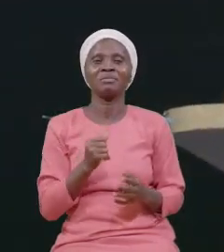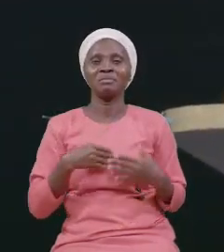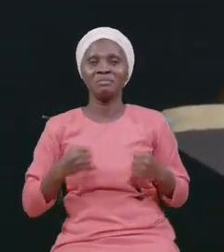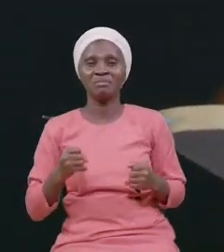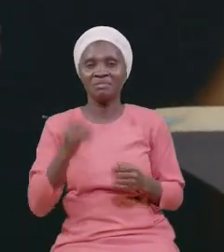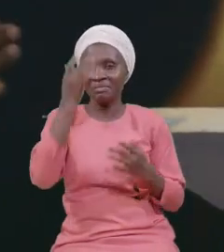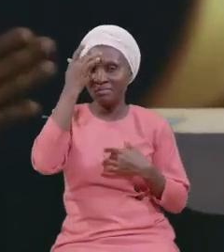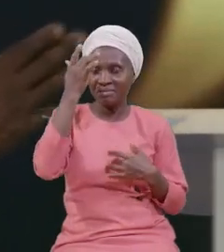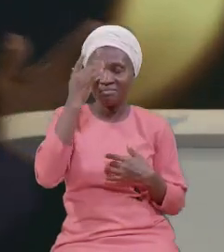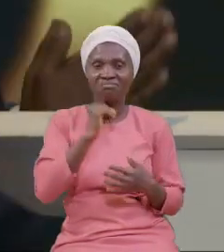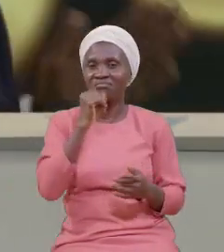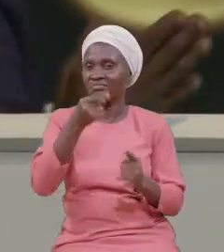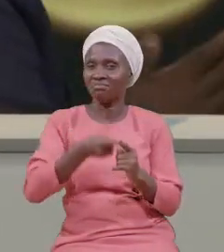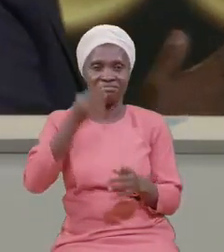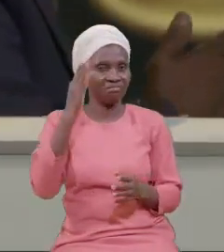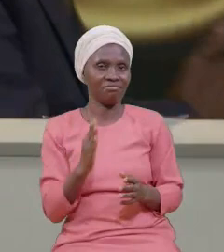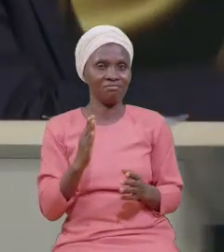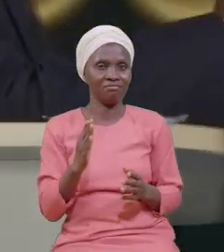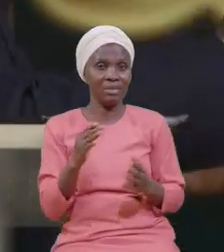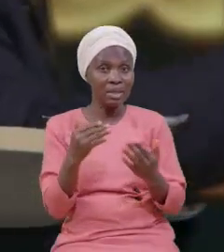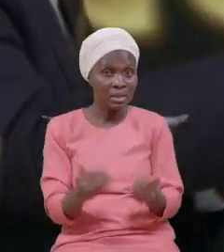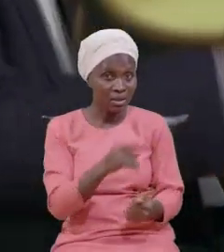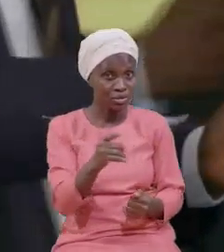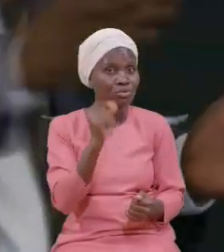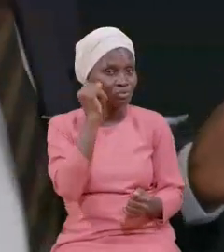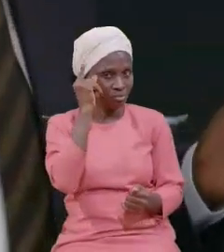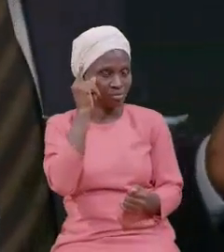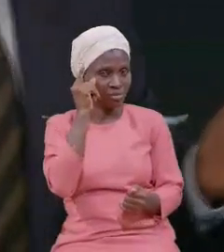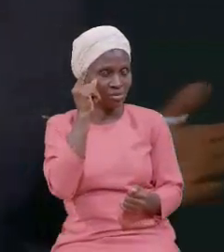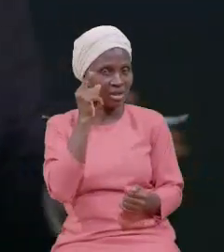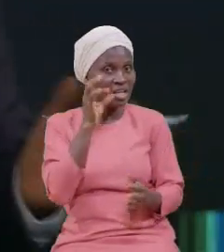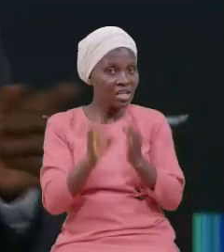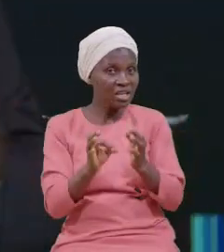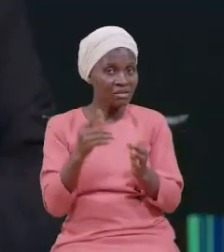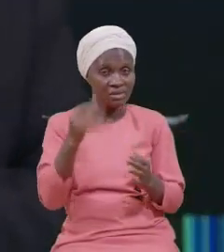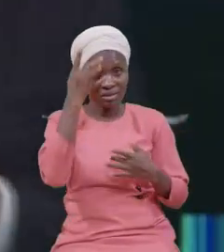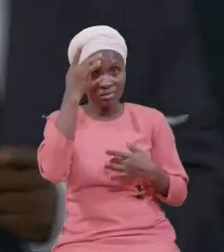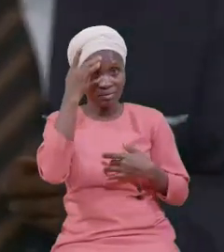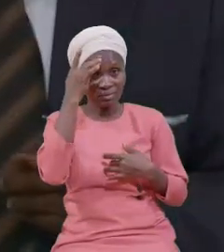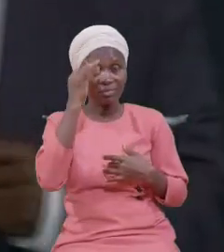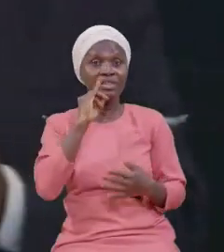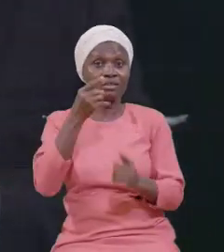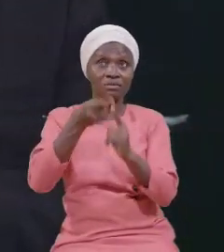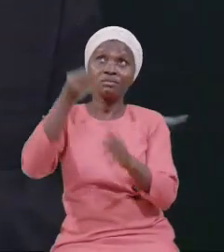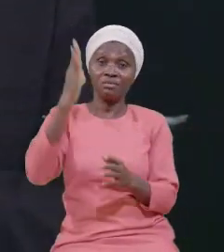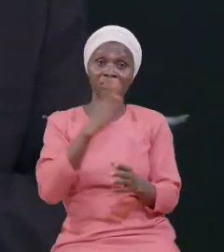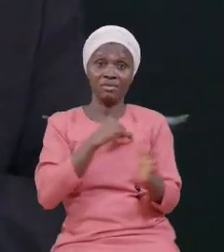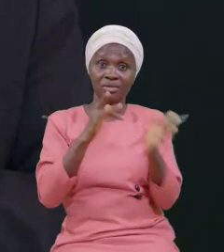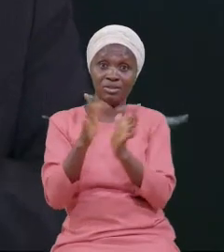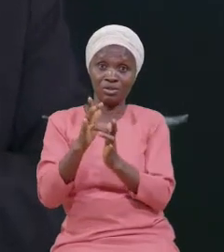If the sicknesses were of God, and Jesus went about healing